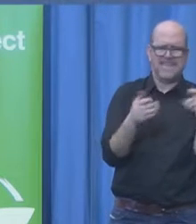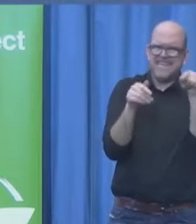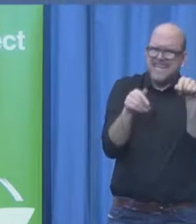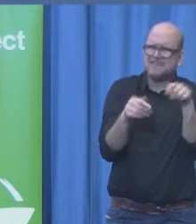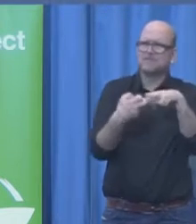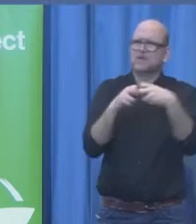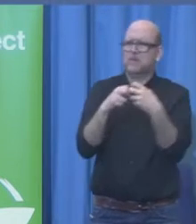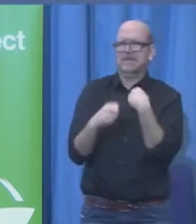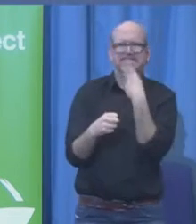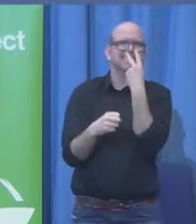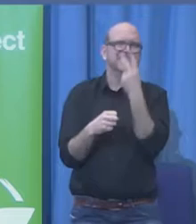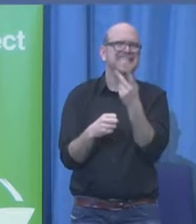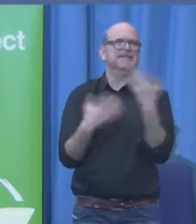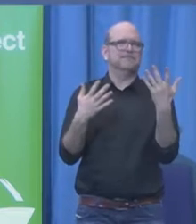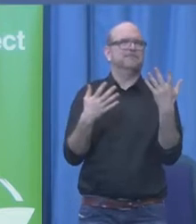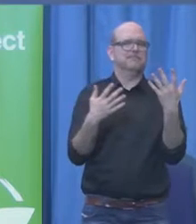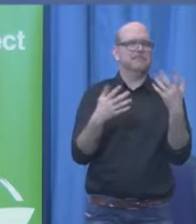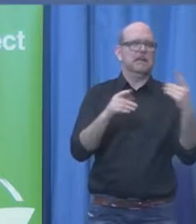but now it's